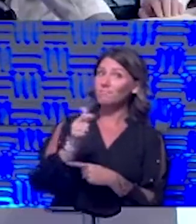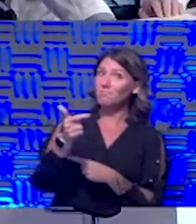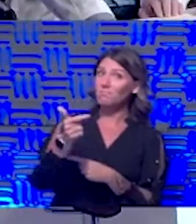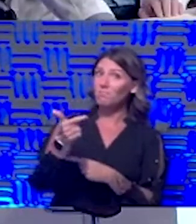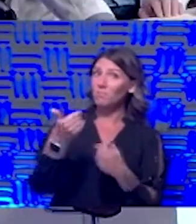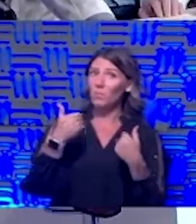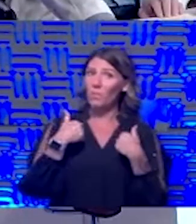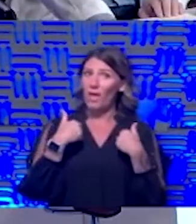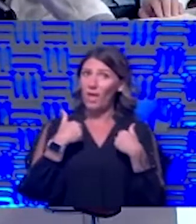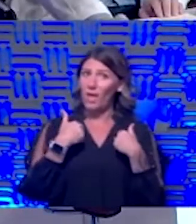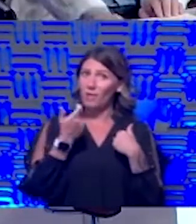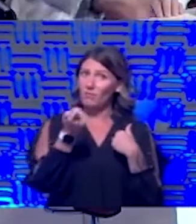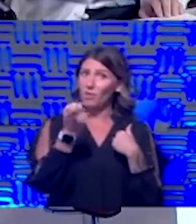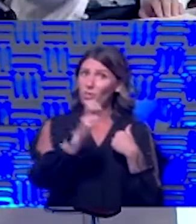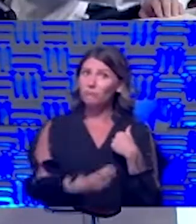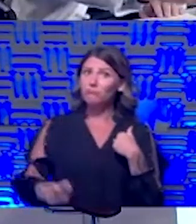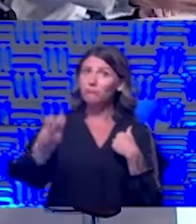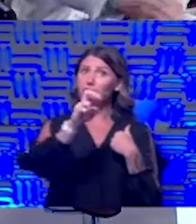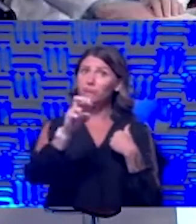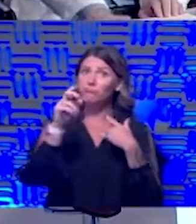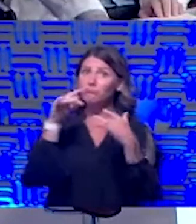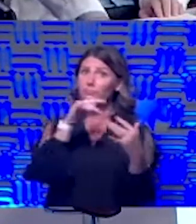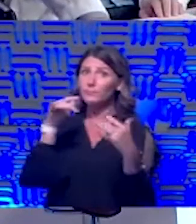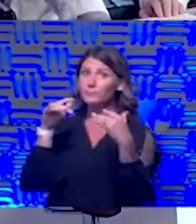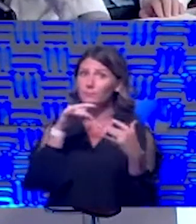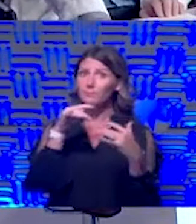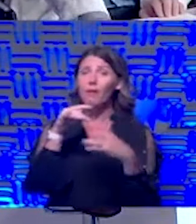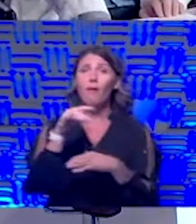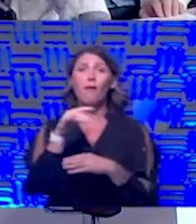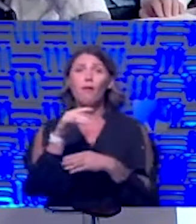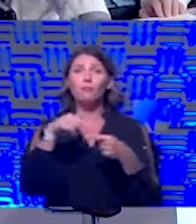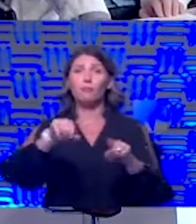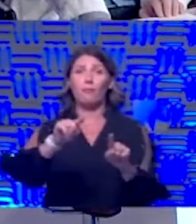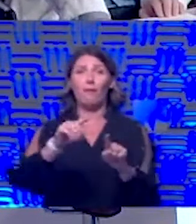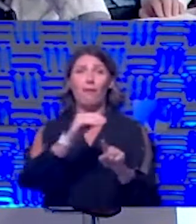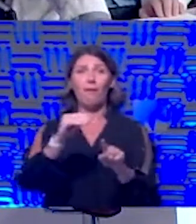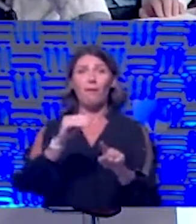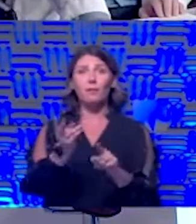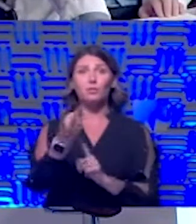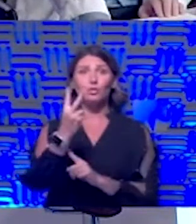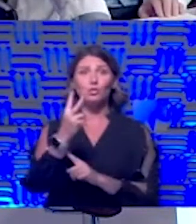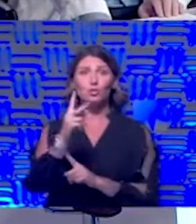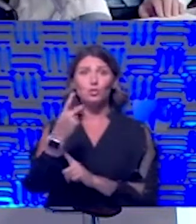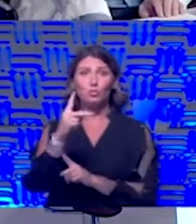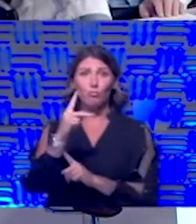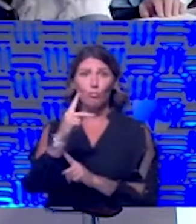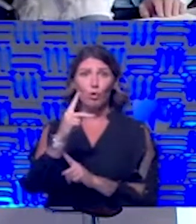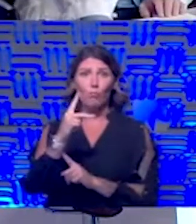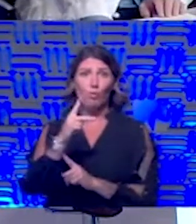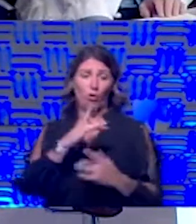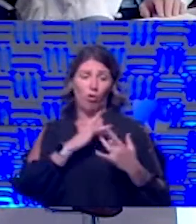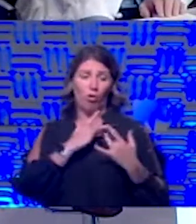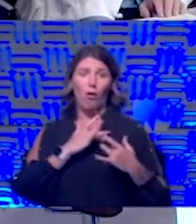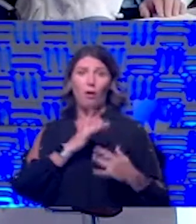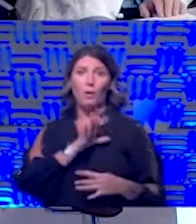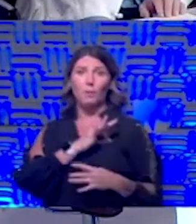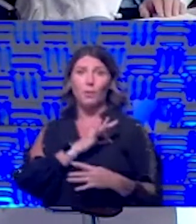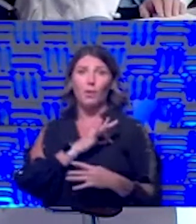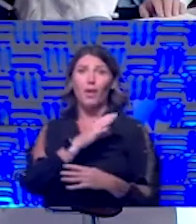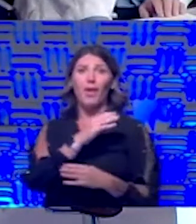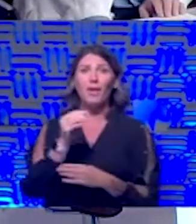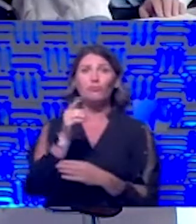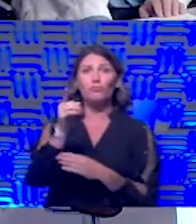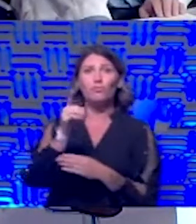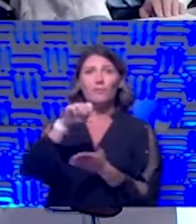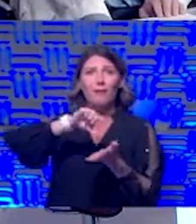of duty, I think, as I understand, and you have 2 Purple Hearts. You're an infantry operator for a platoon in Iraq,